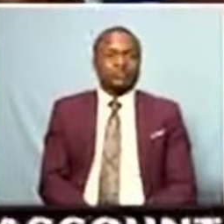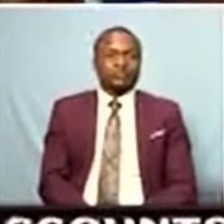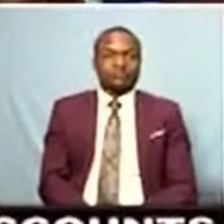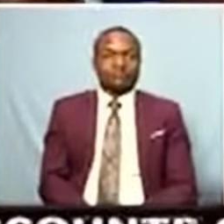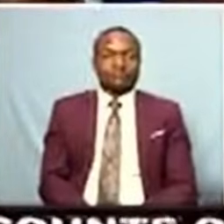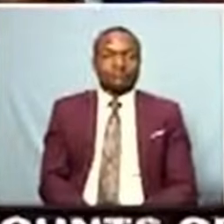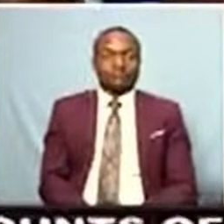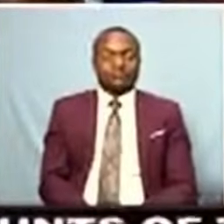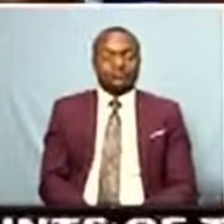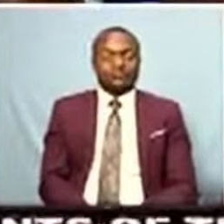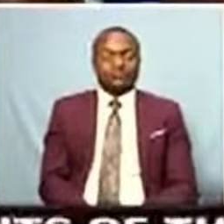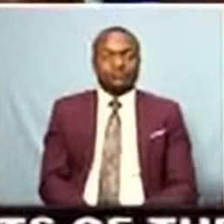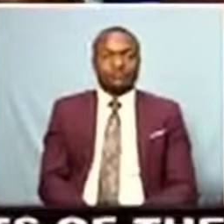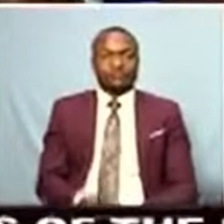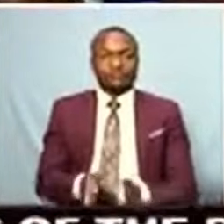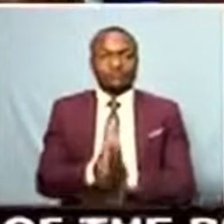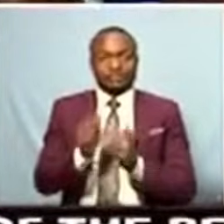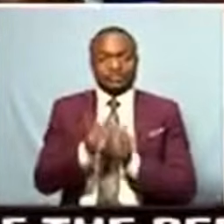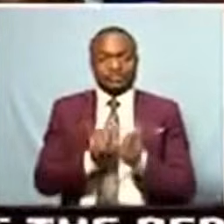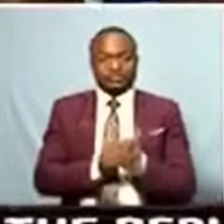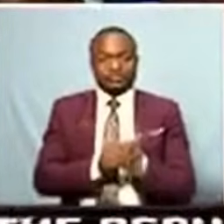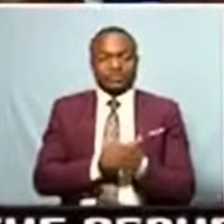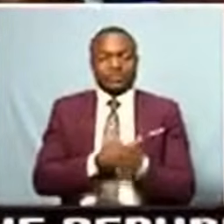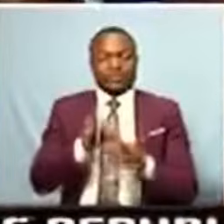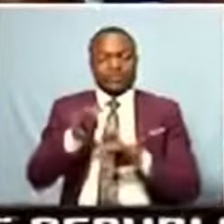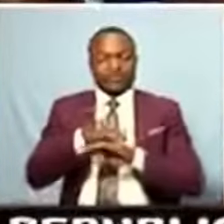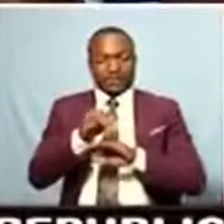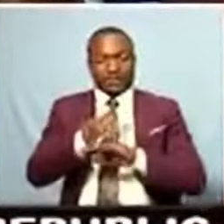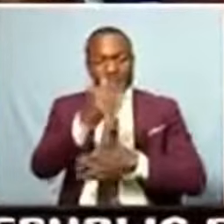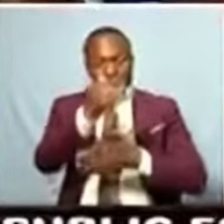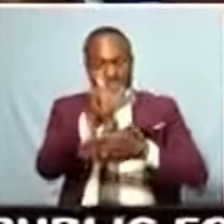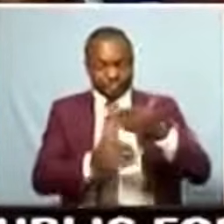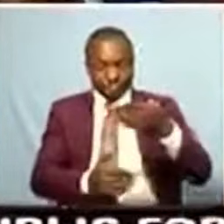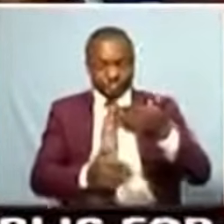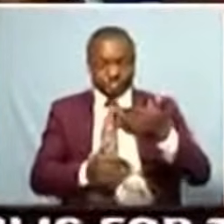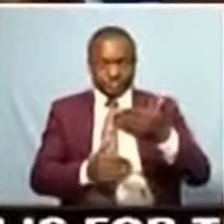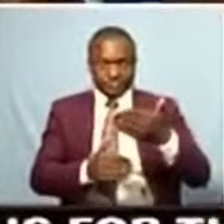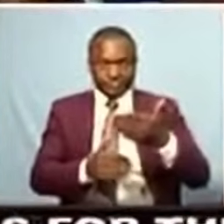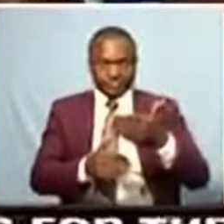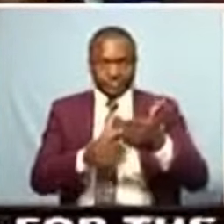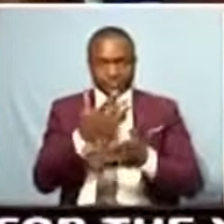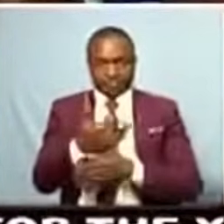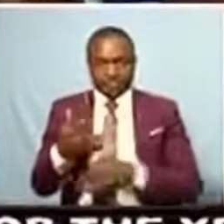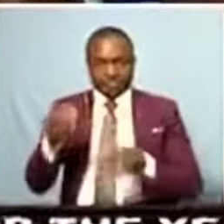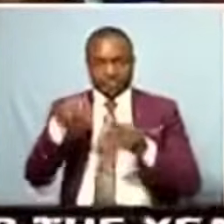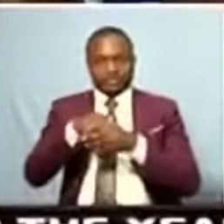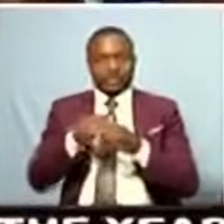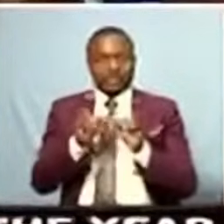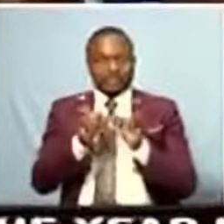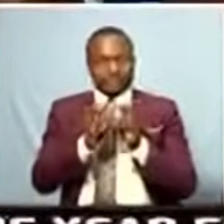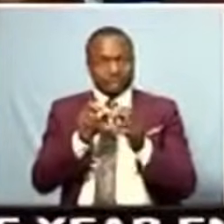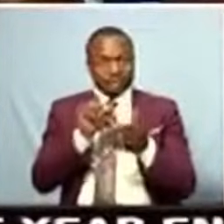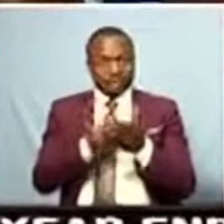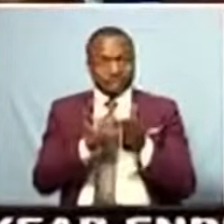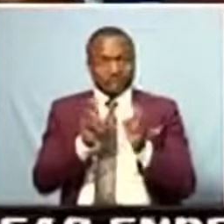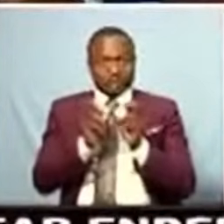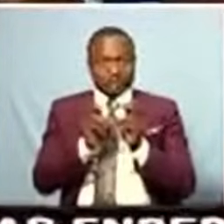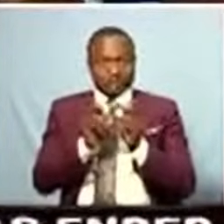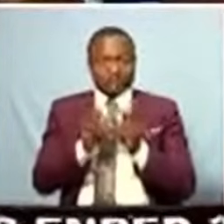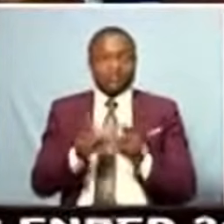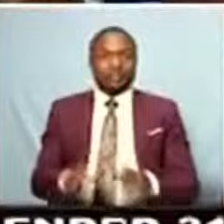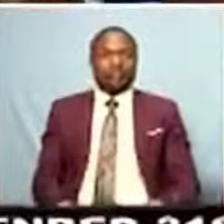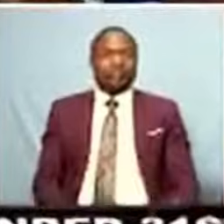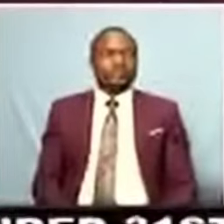which is asking about the breakdown of the items in the contract. This contract was of